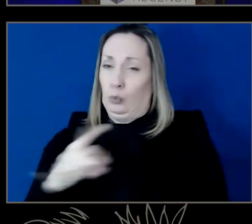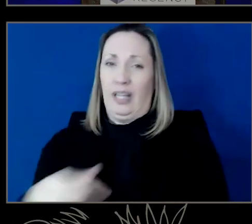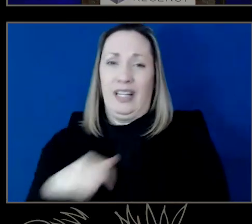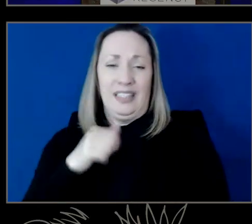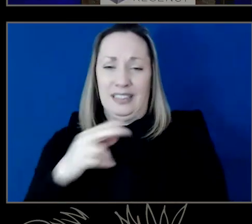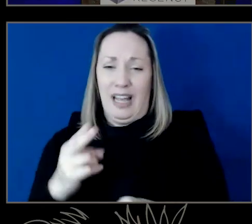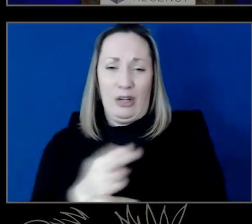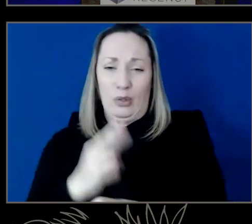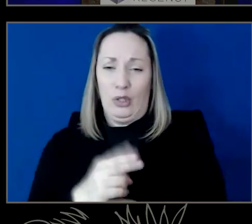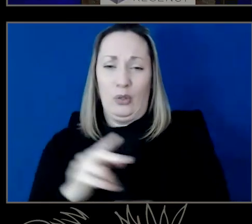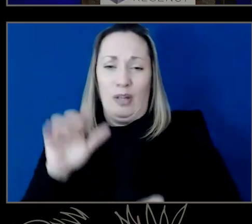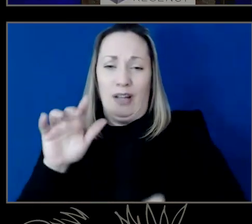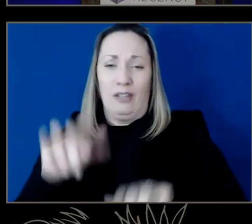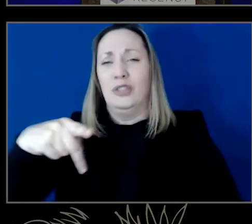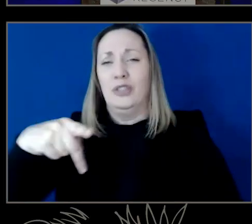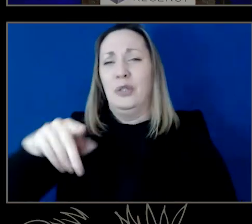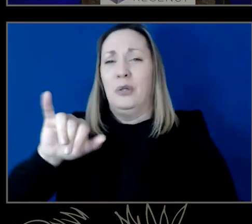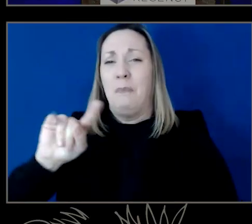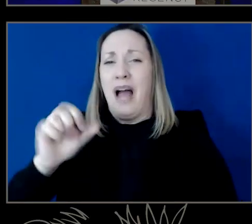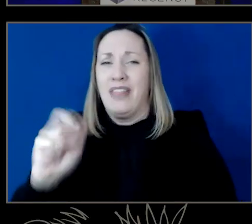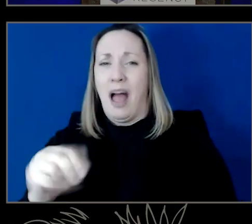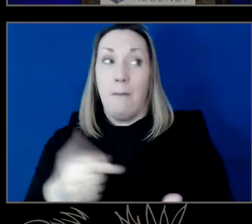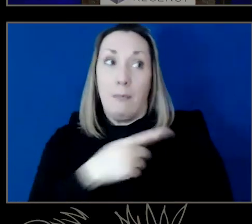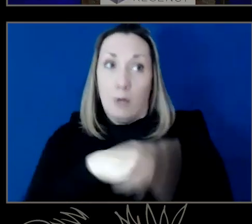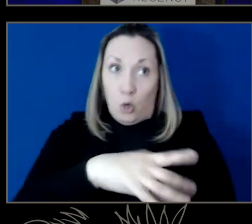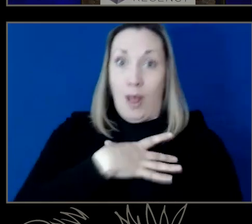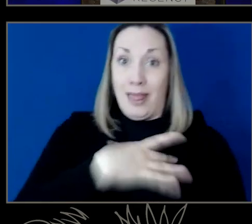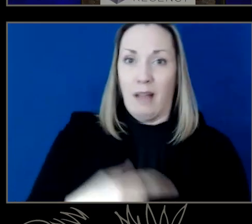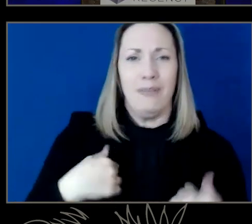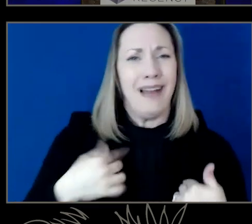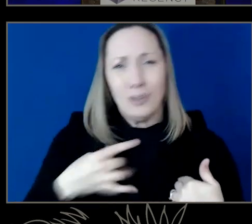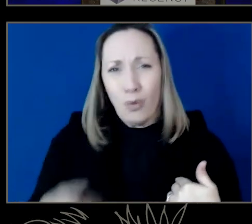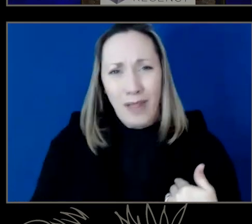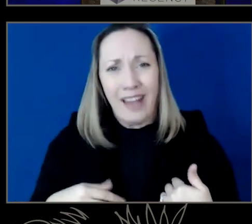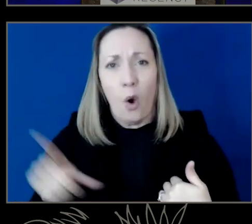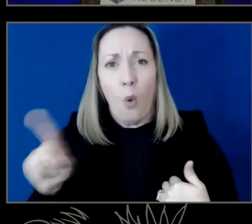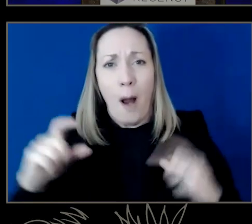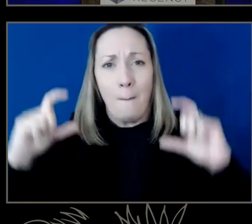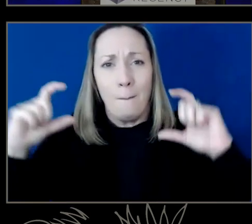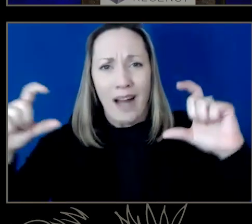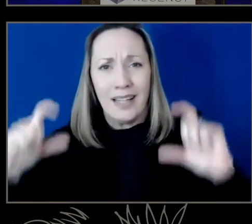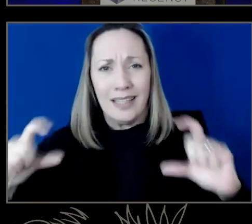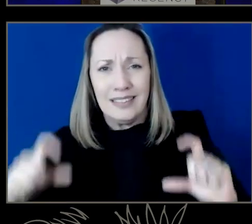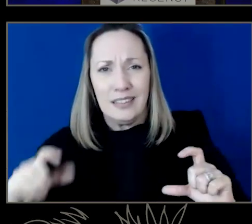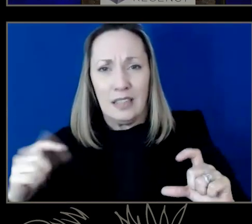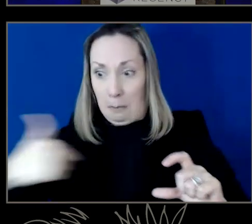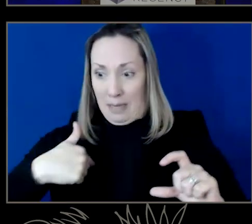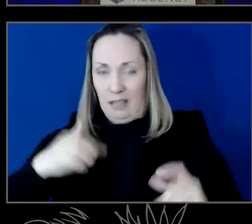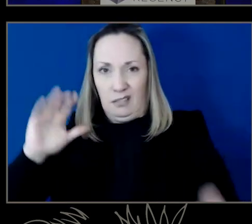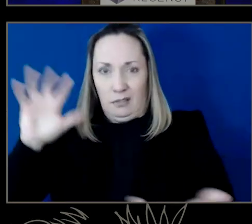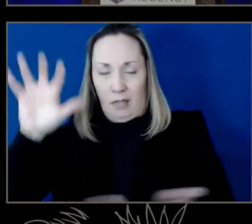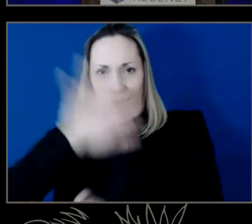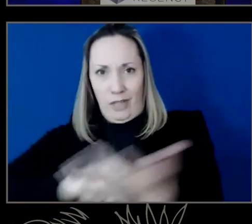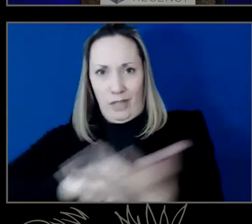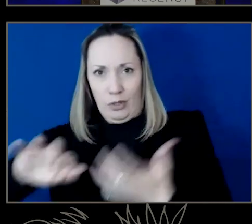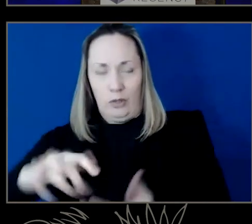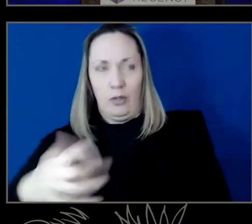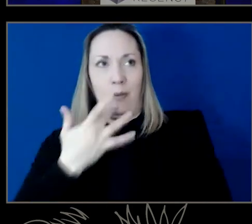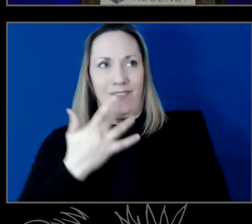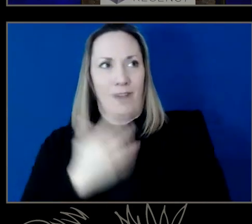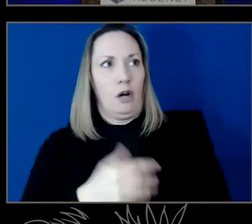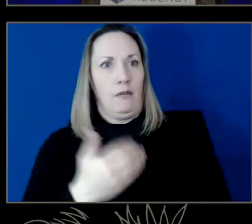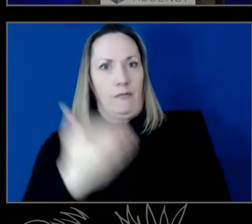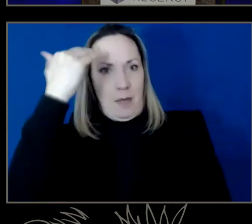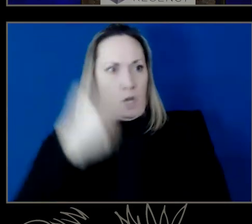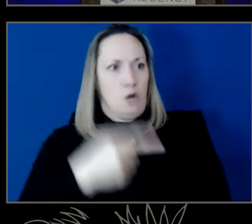anymore. And maybe y'all think this is beautiful. I don't. Where are the brackets? It's very confusing to me. So familiarity bias is a real thing. Let's all just